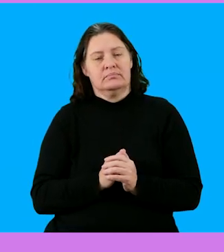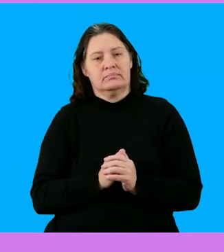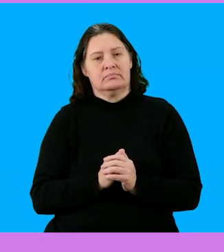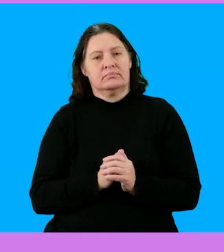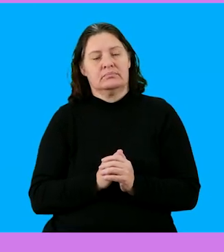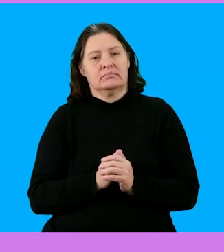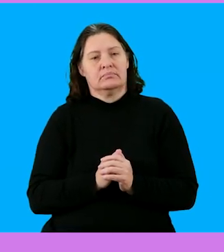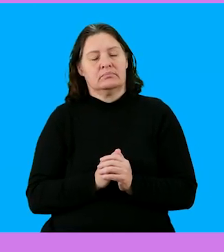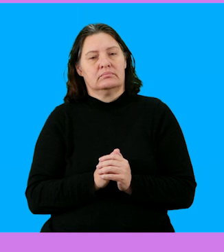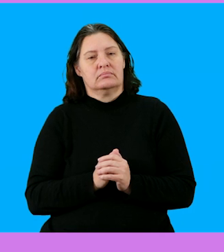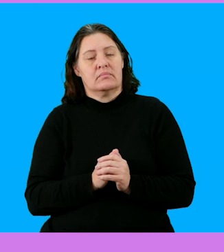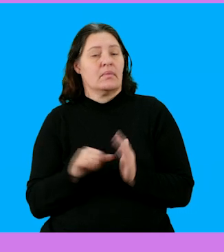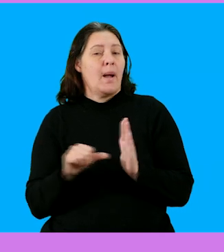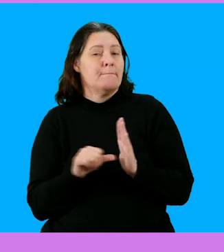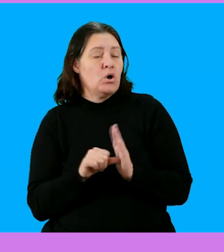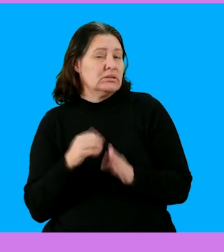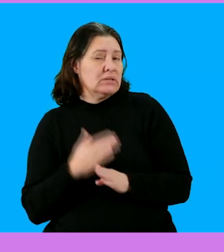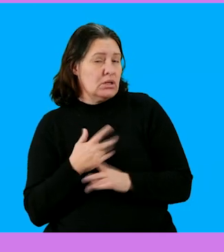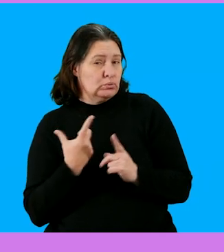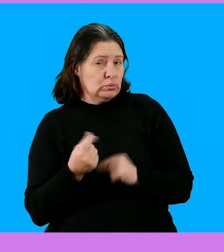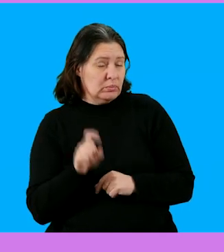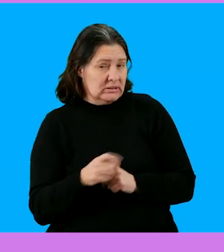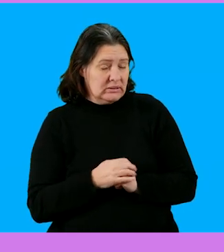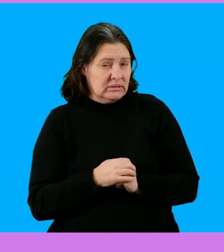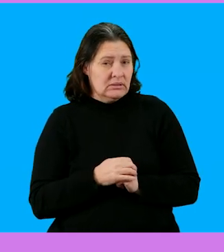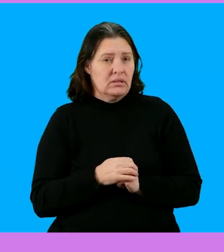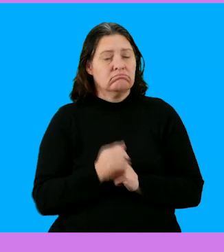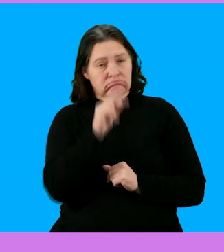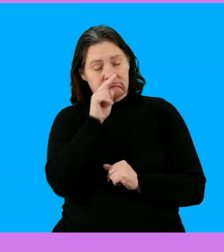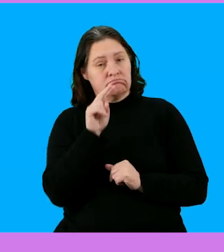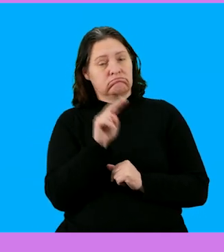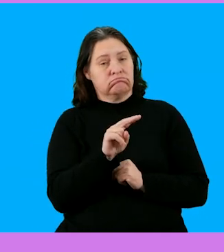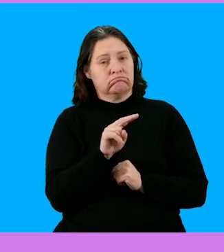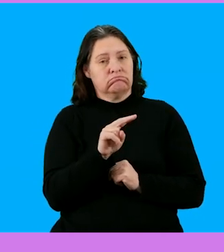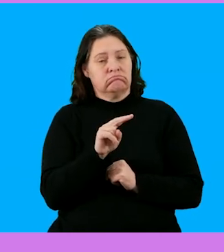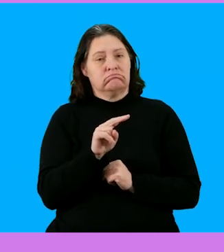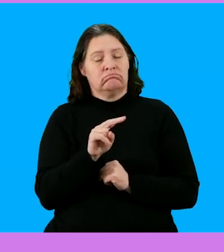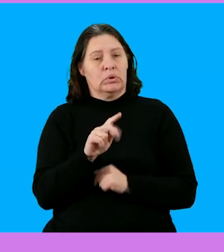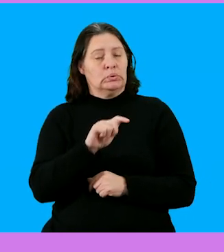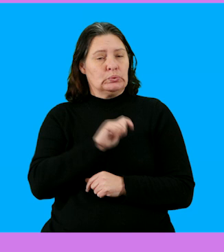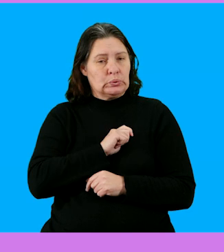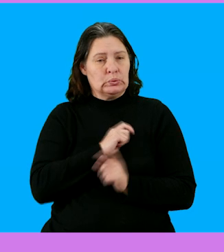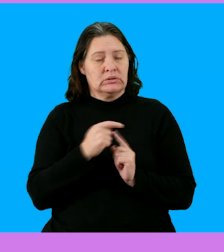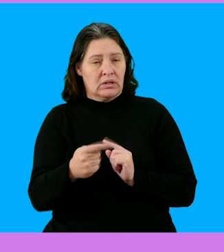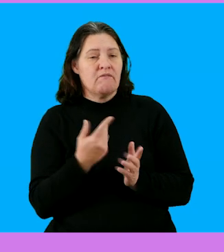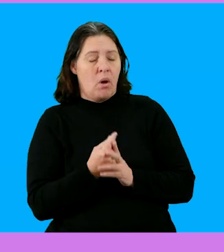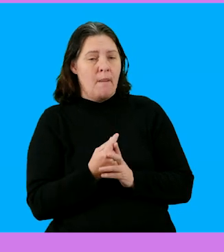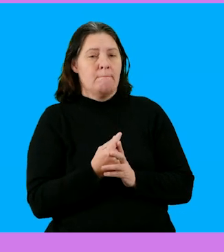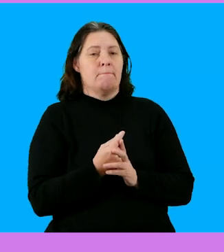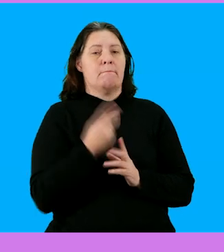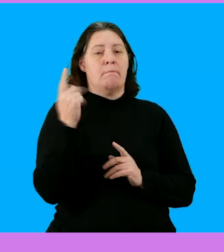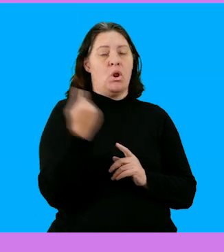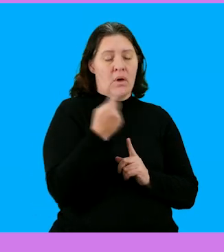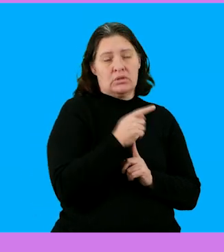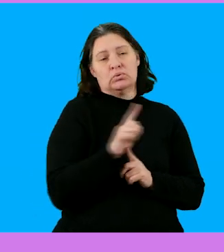again, what is the important task we need to do? We must look at the actual distance from Polokwane